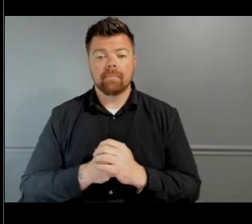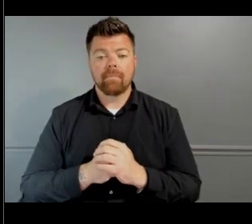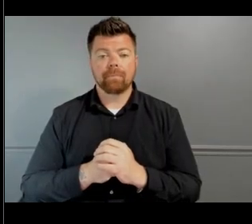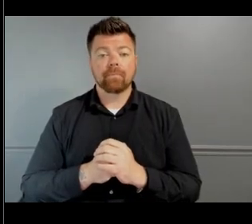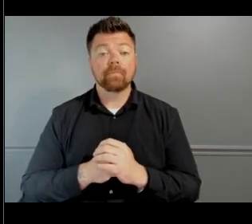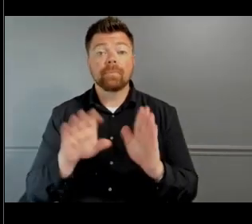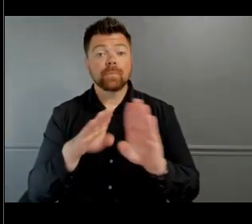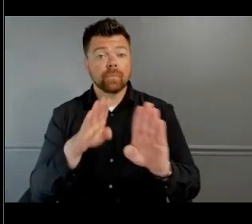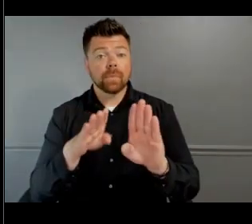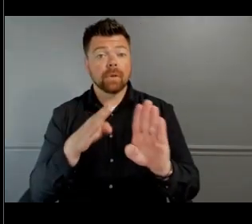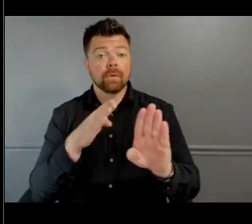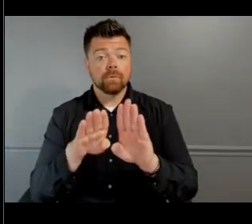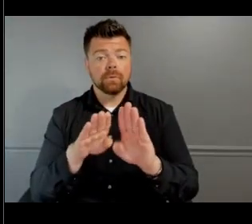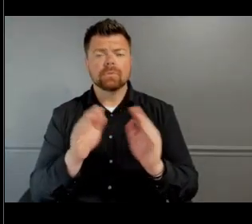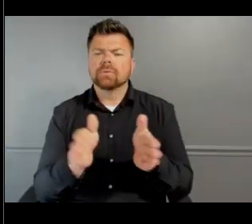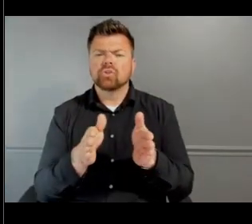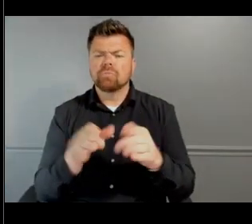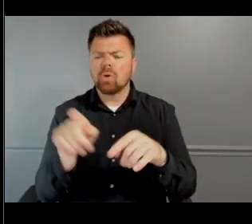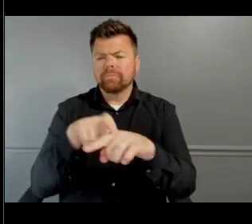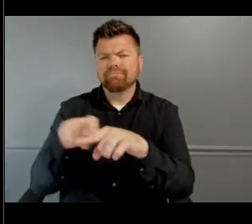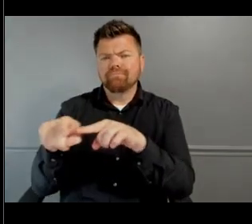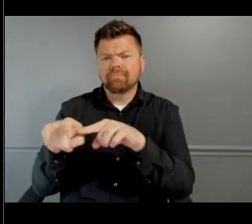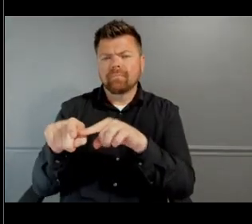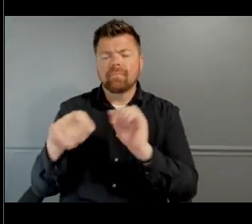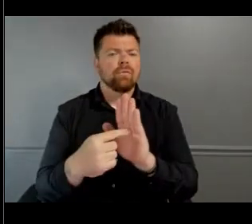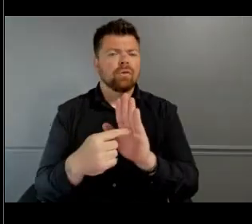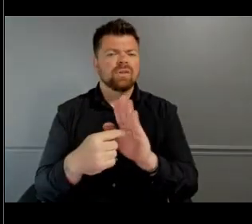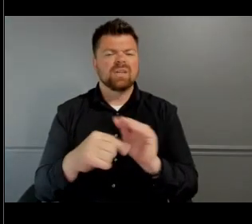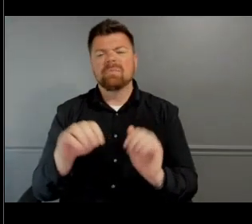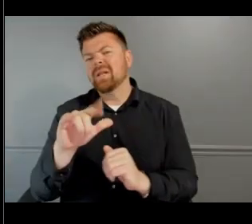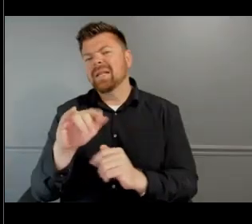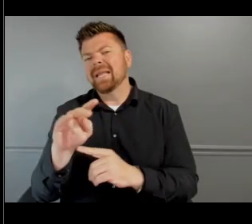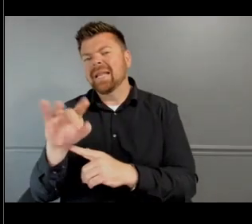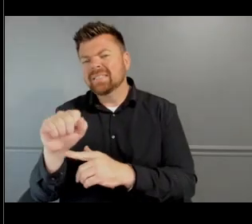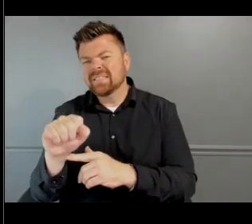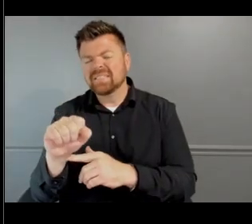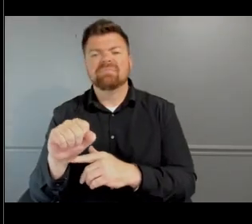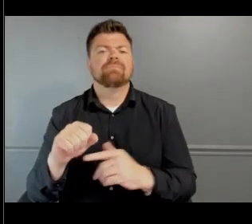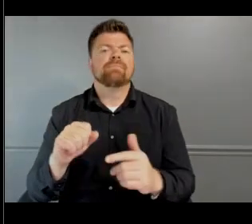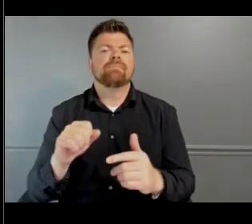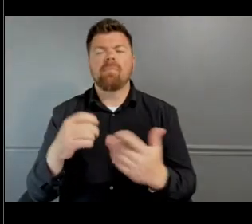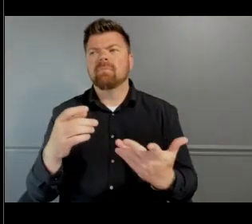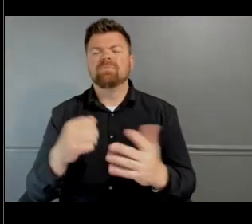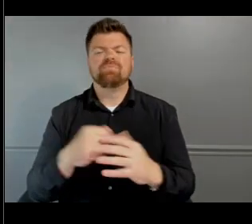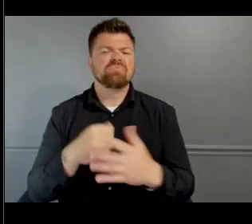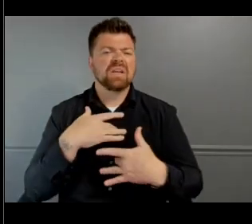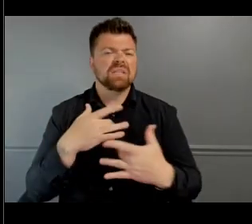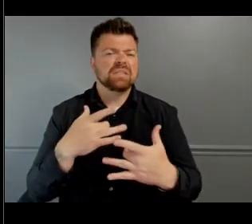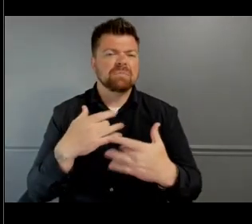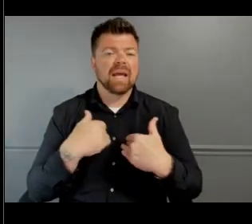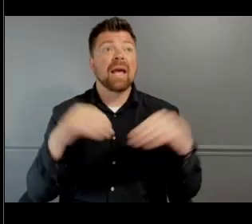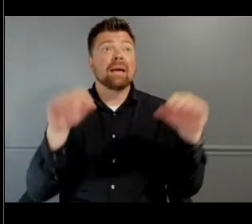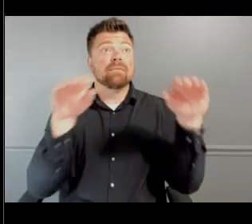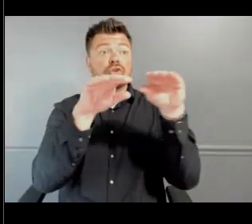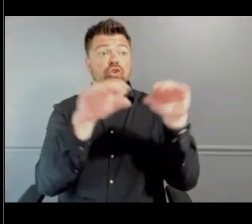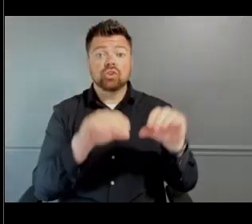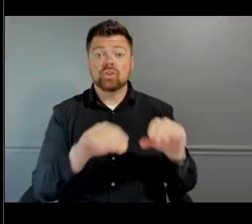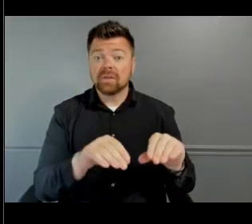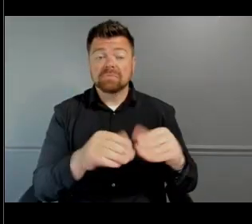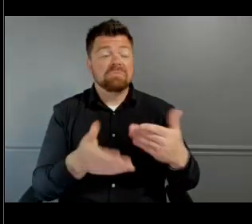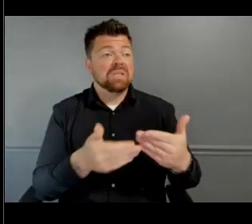Doors to small closets, such as linen closets, which typically have shelves within easy